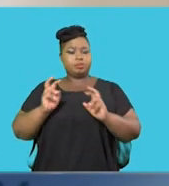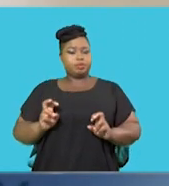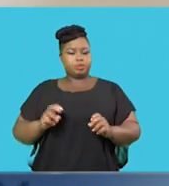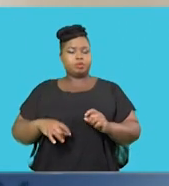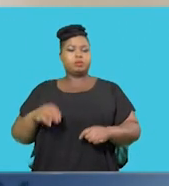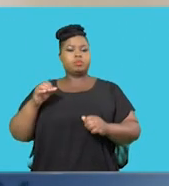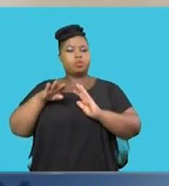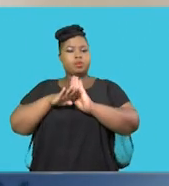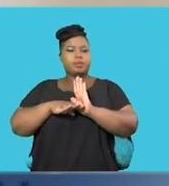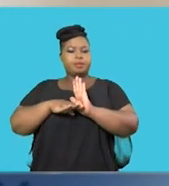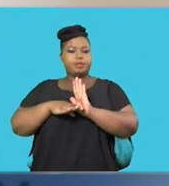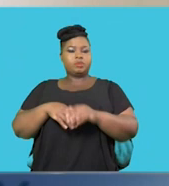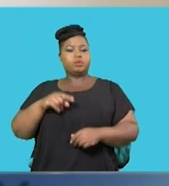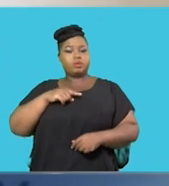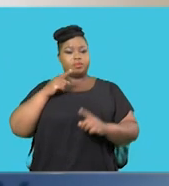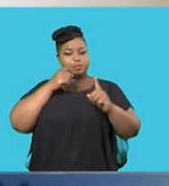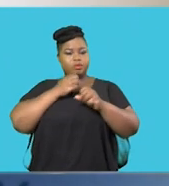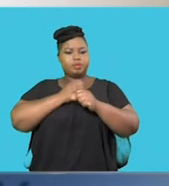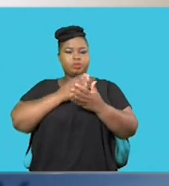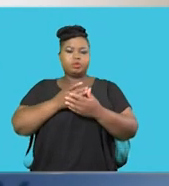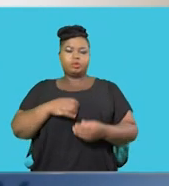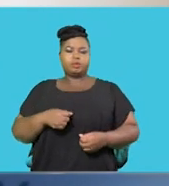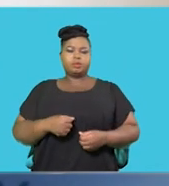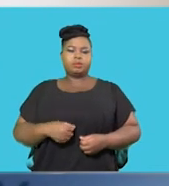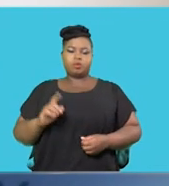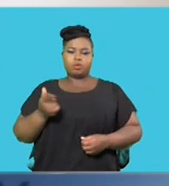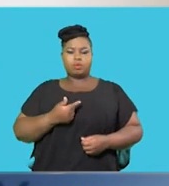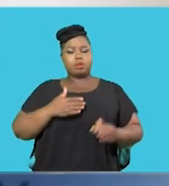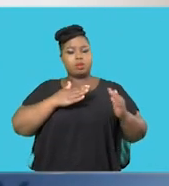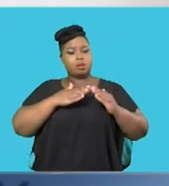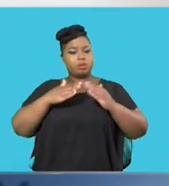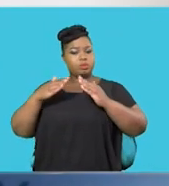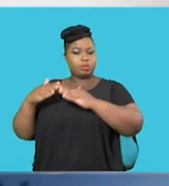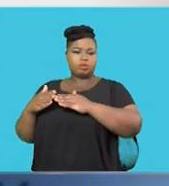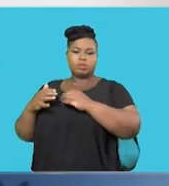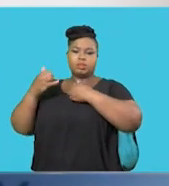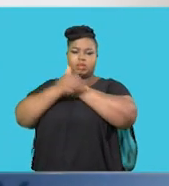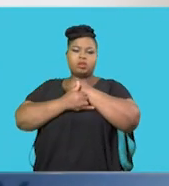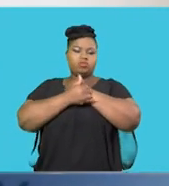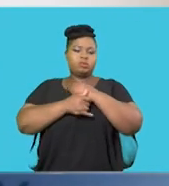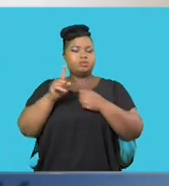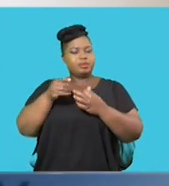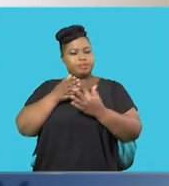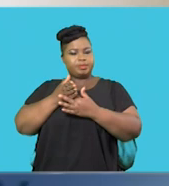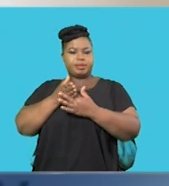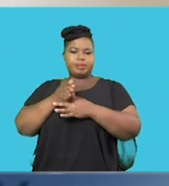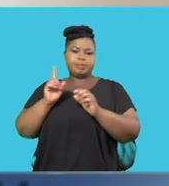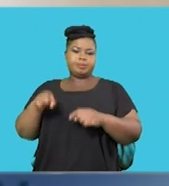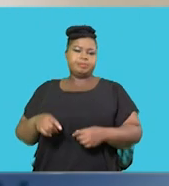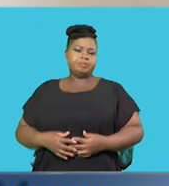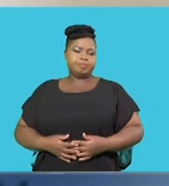Electrification Program, which ensures that every household in the country has access